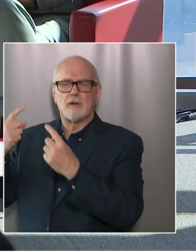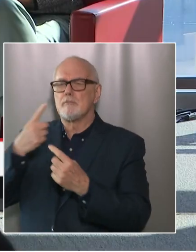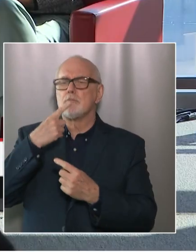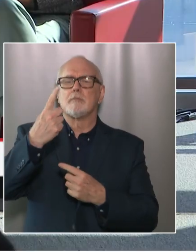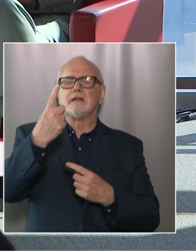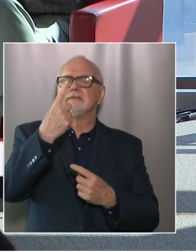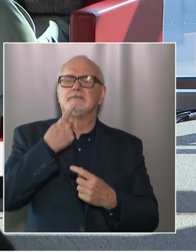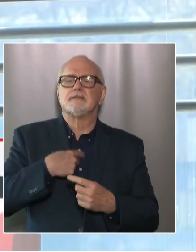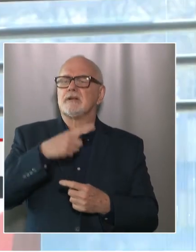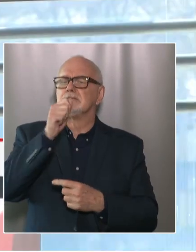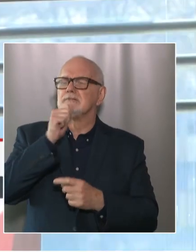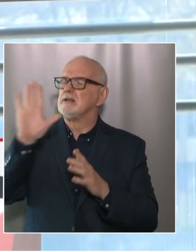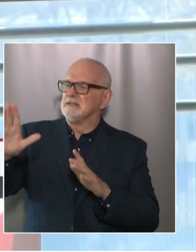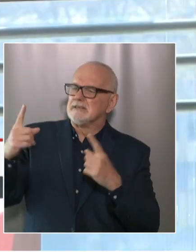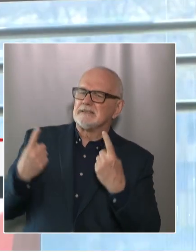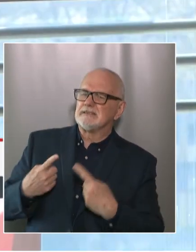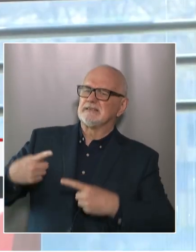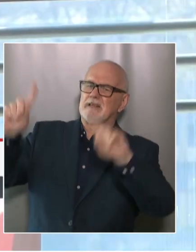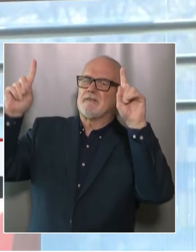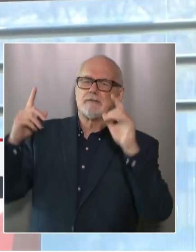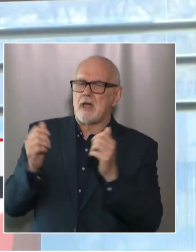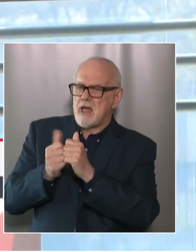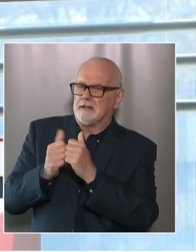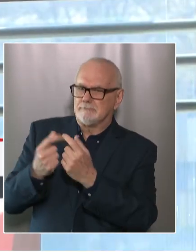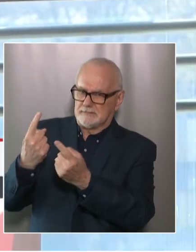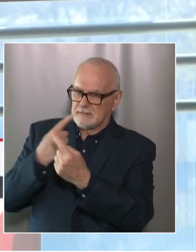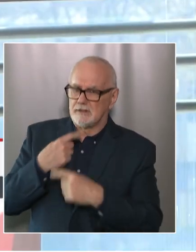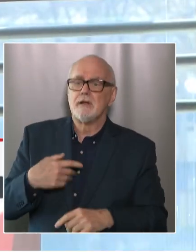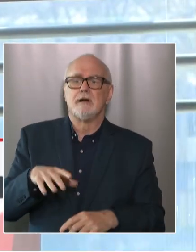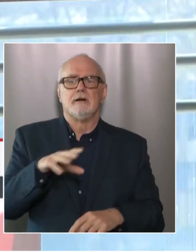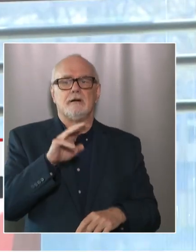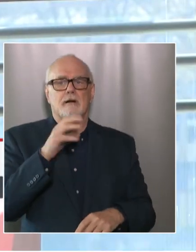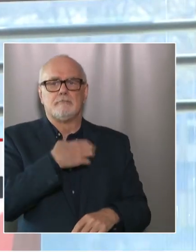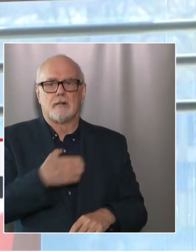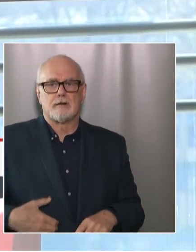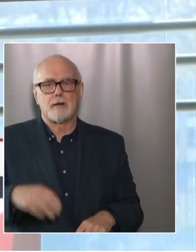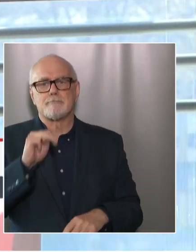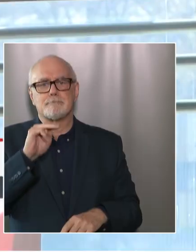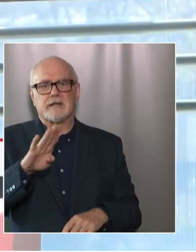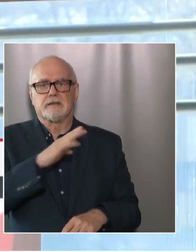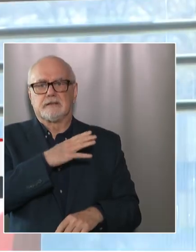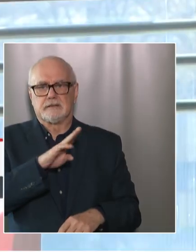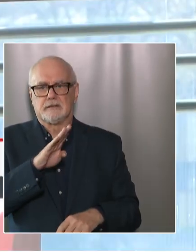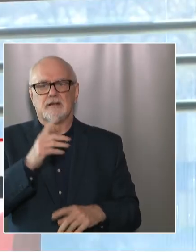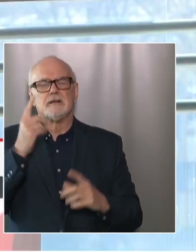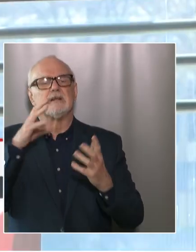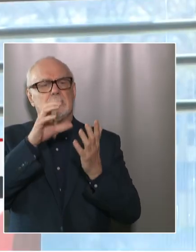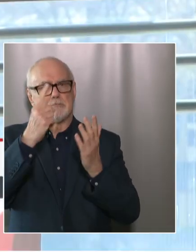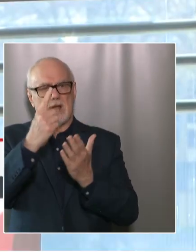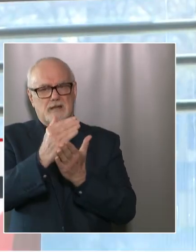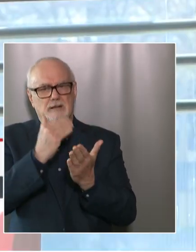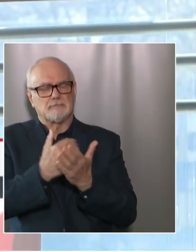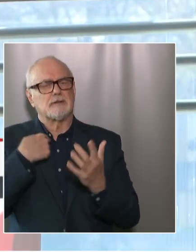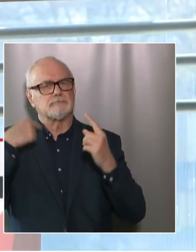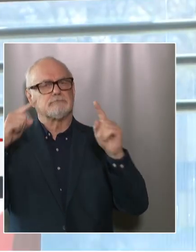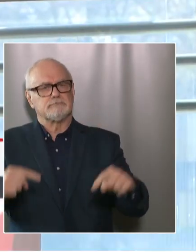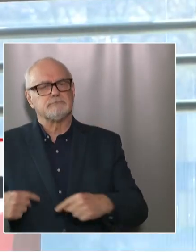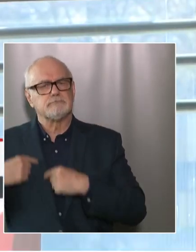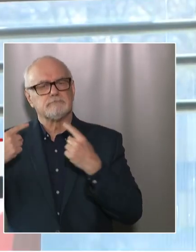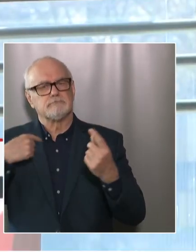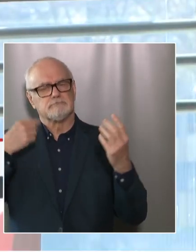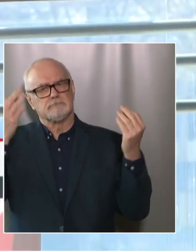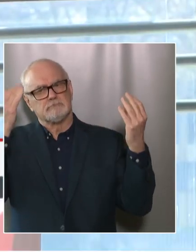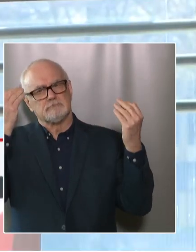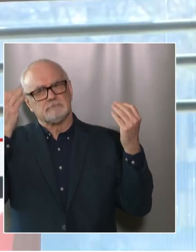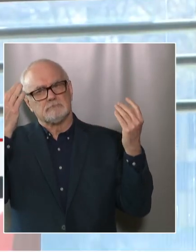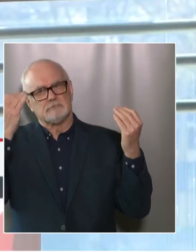done. I think the one lesson is to kind of keep pushing,